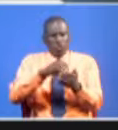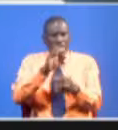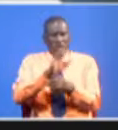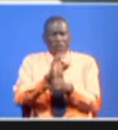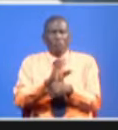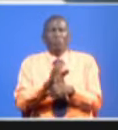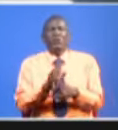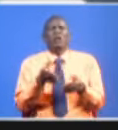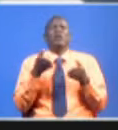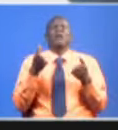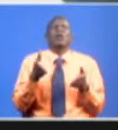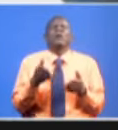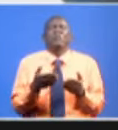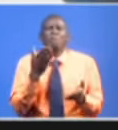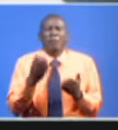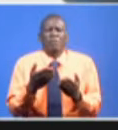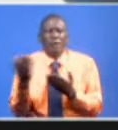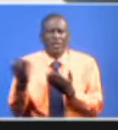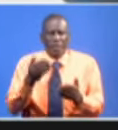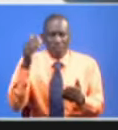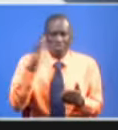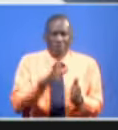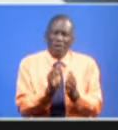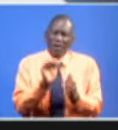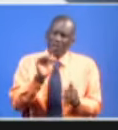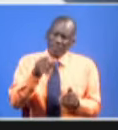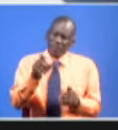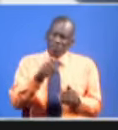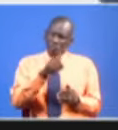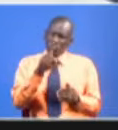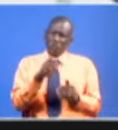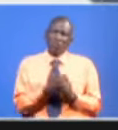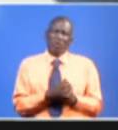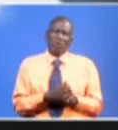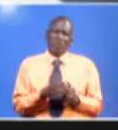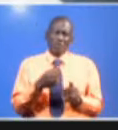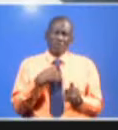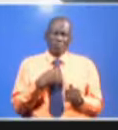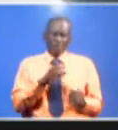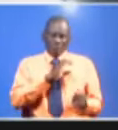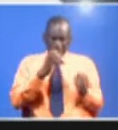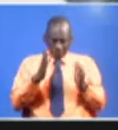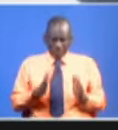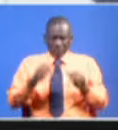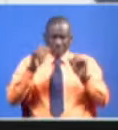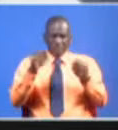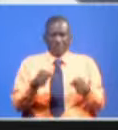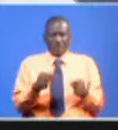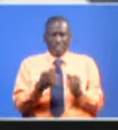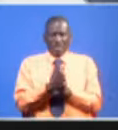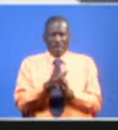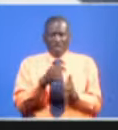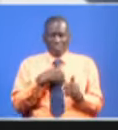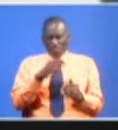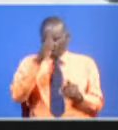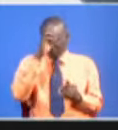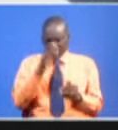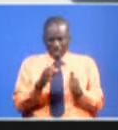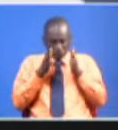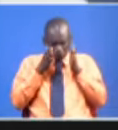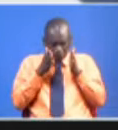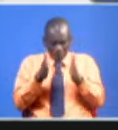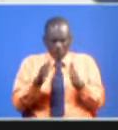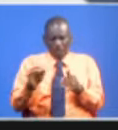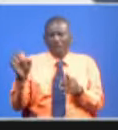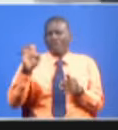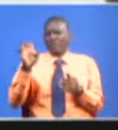So maybe let's just go back and ask this question. I am a Christian. I'm a serious, committed,